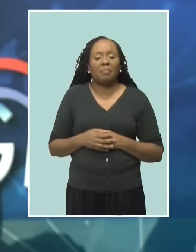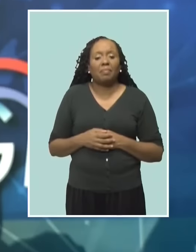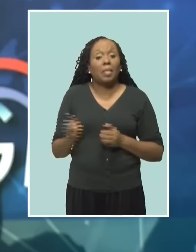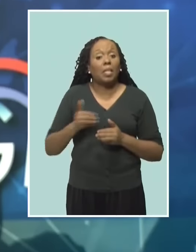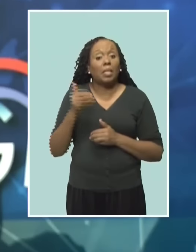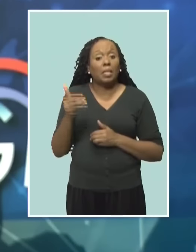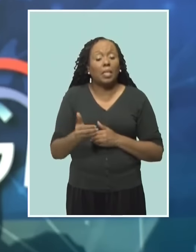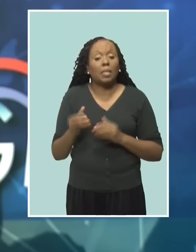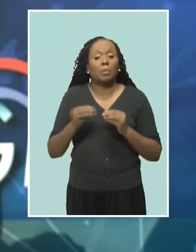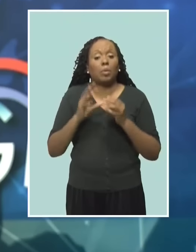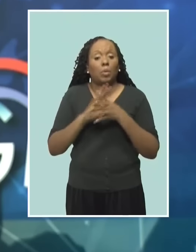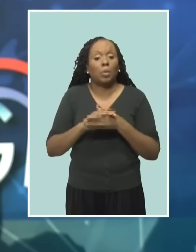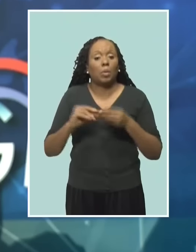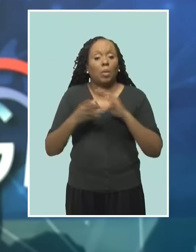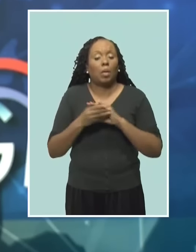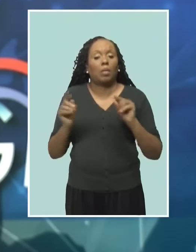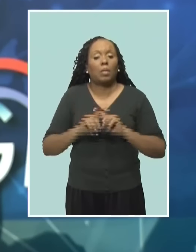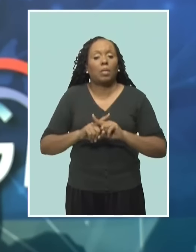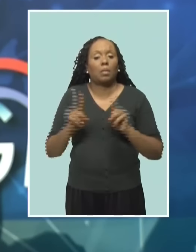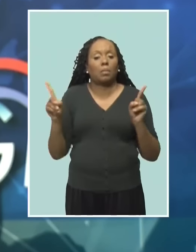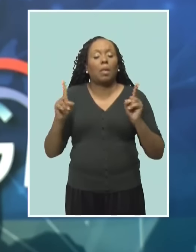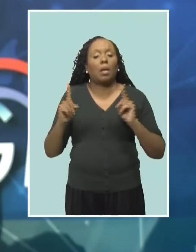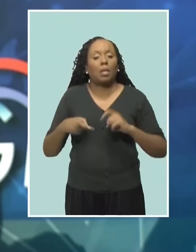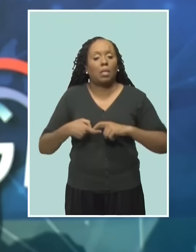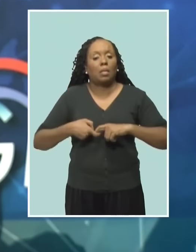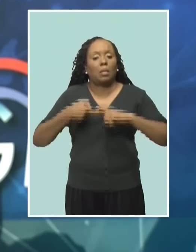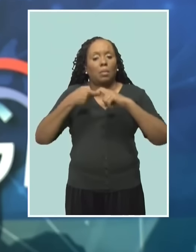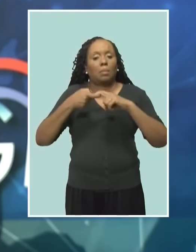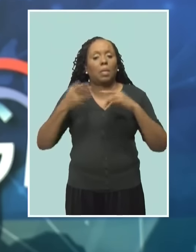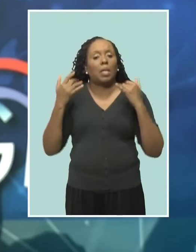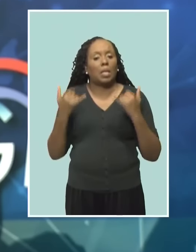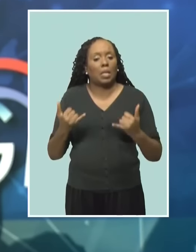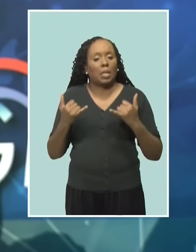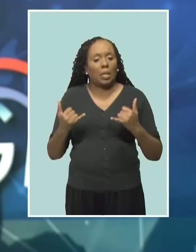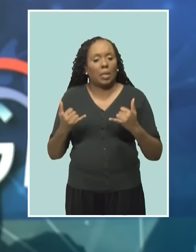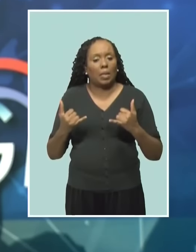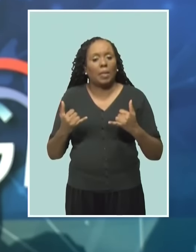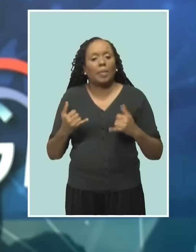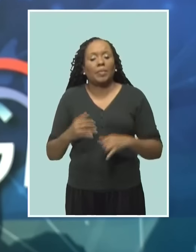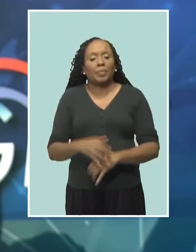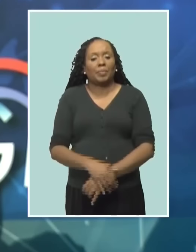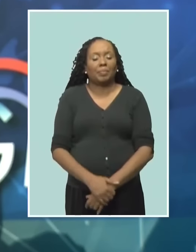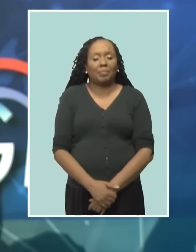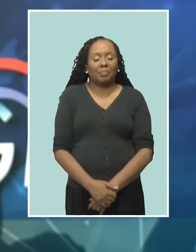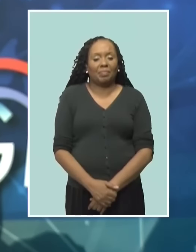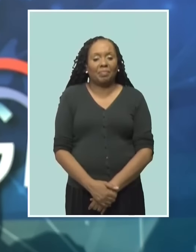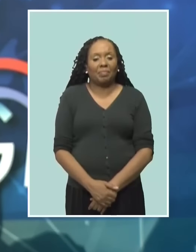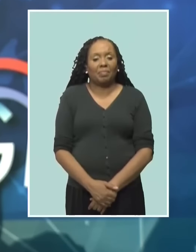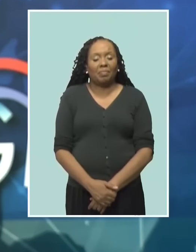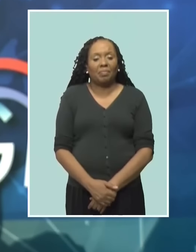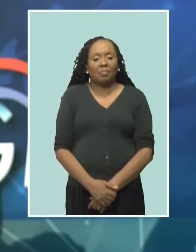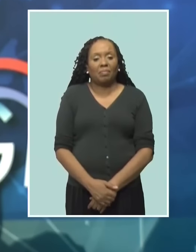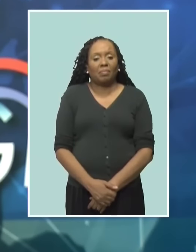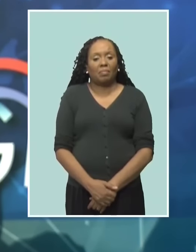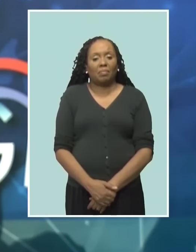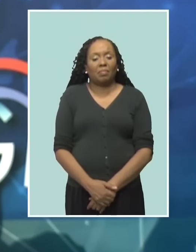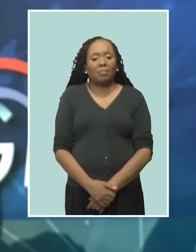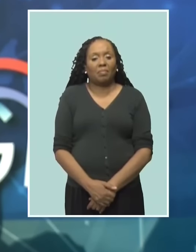Coming up, the Joint Select Committee of Parliament examines the Health Services Amendment Bill 2024.